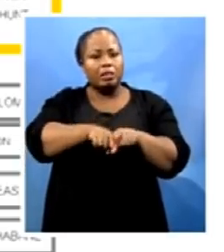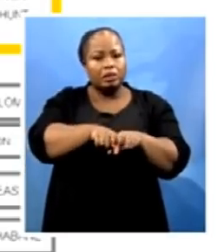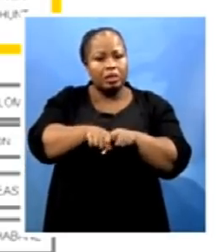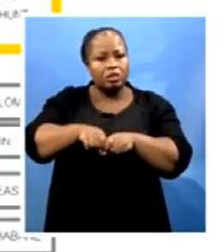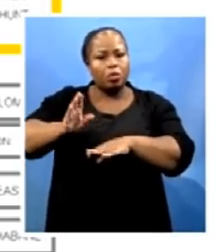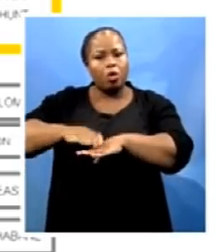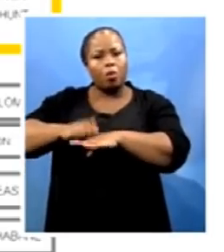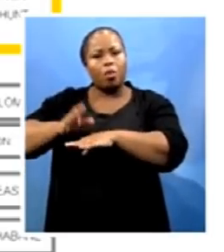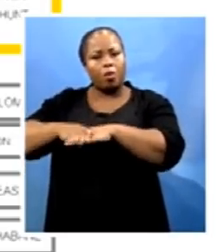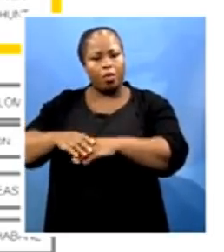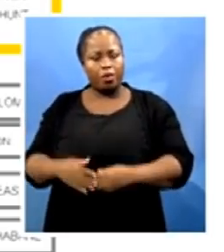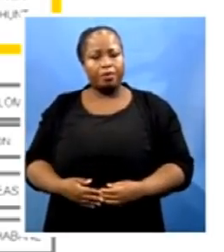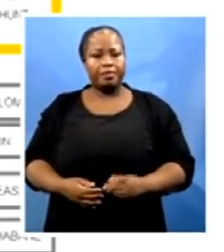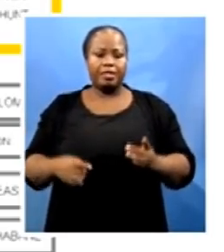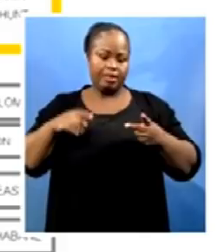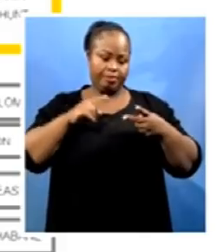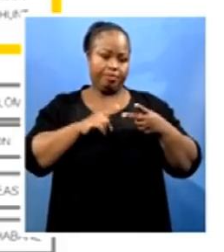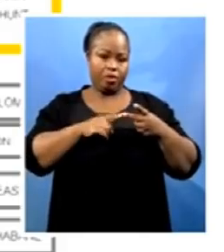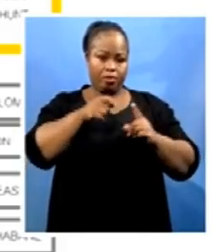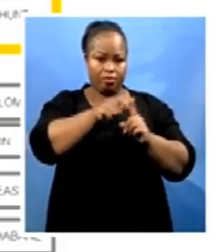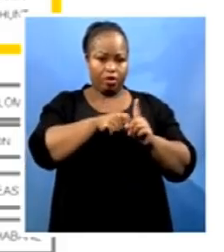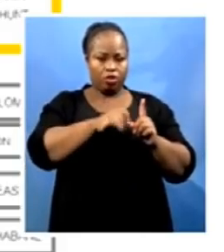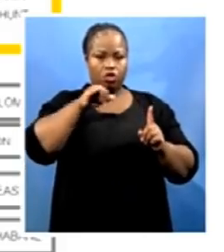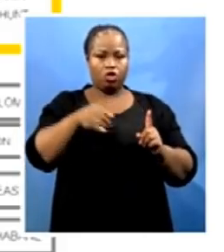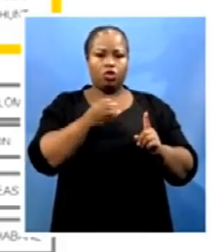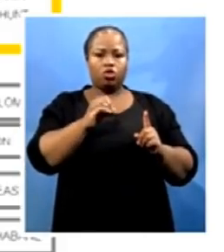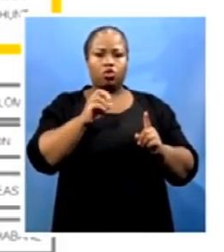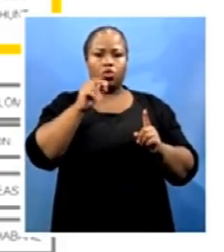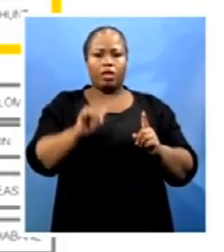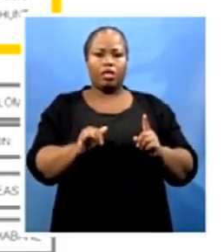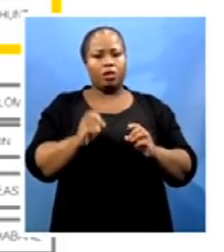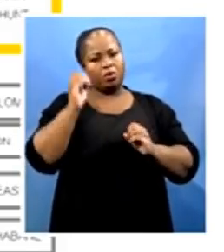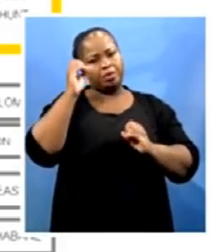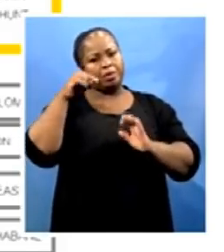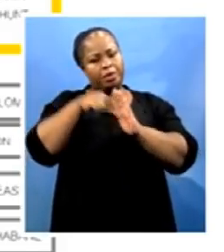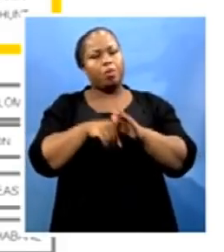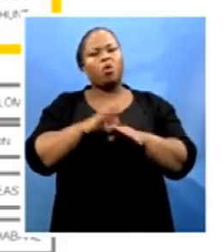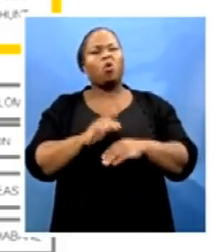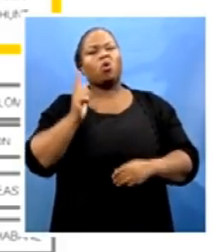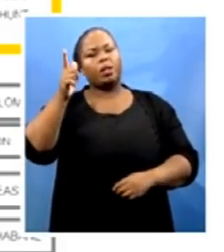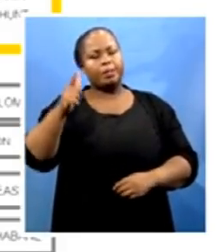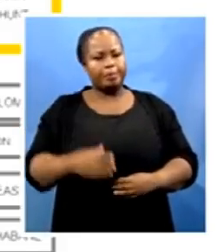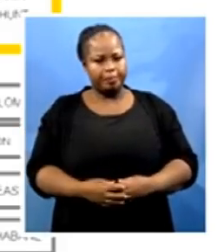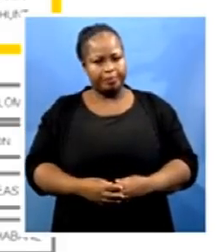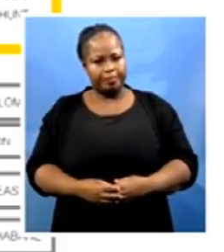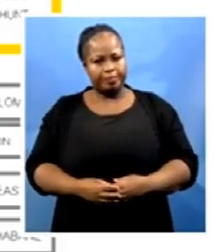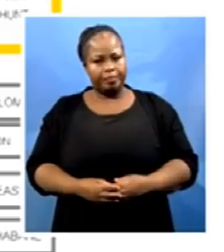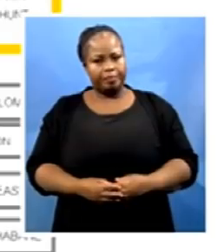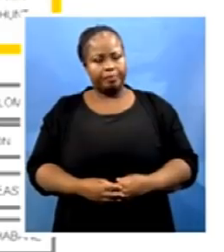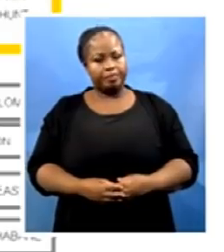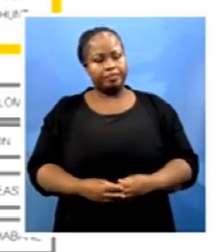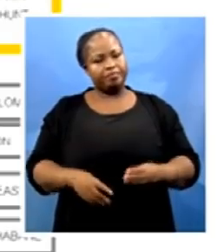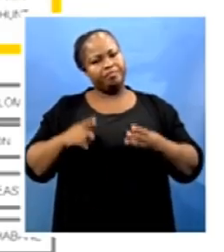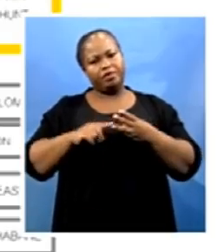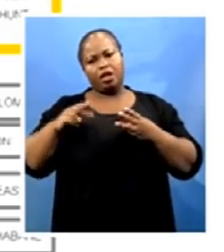detail around this as part of this briefing a little bit later. My other colleagues, Paul and Nicola,